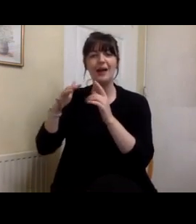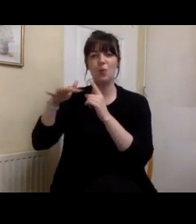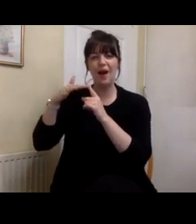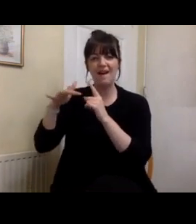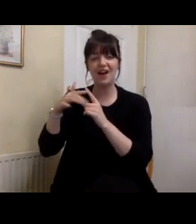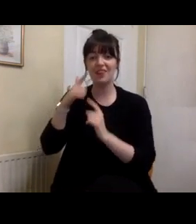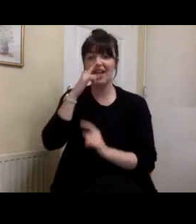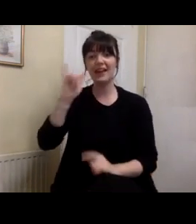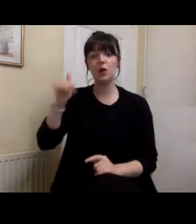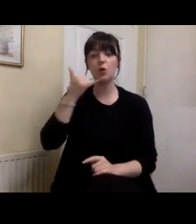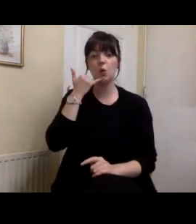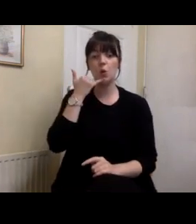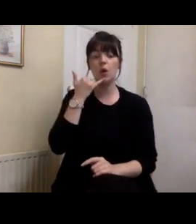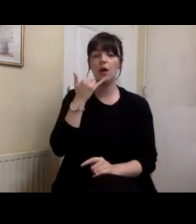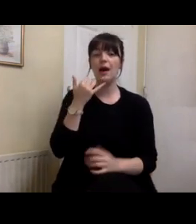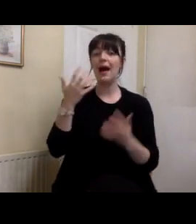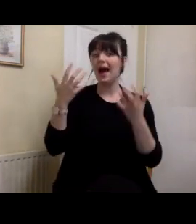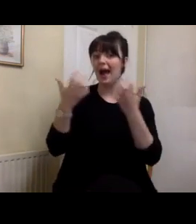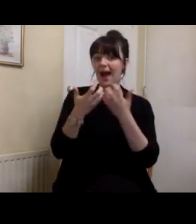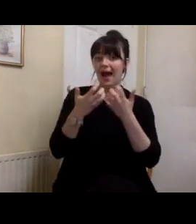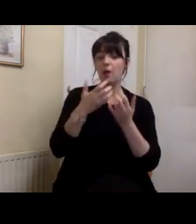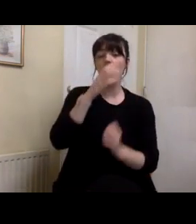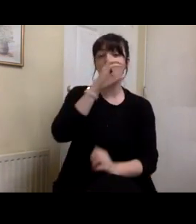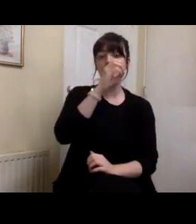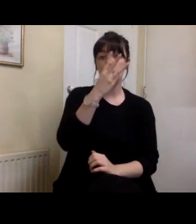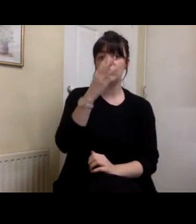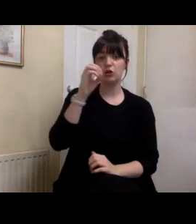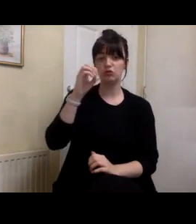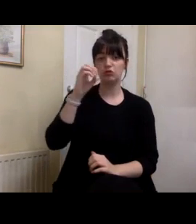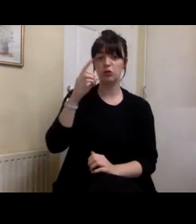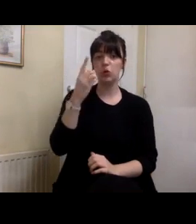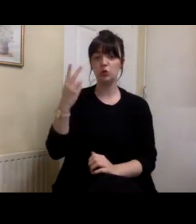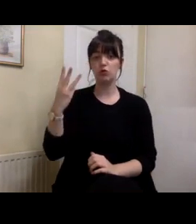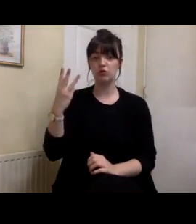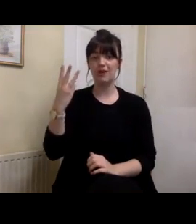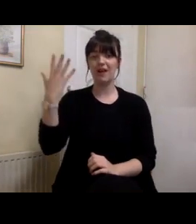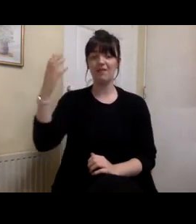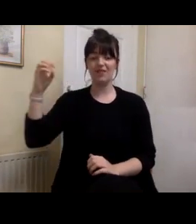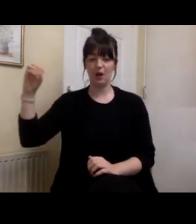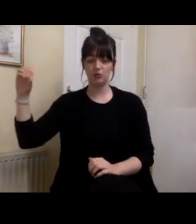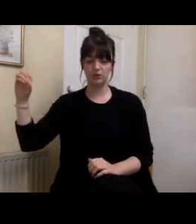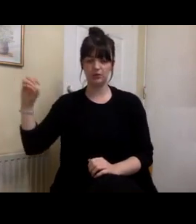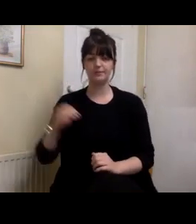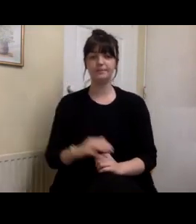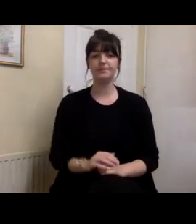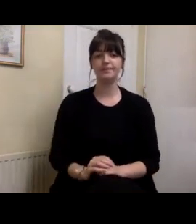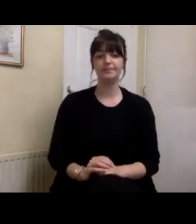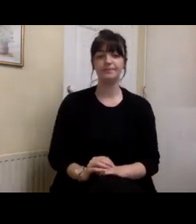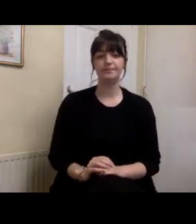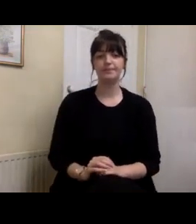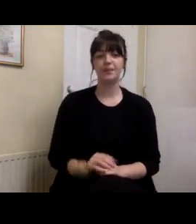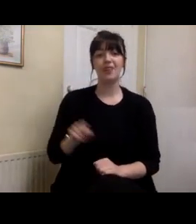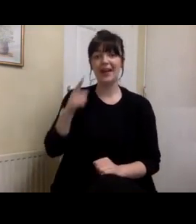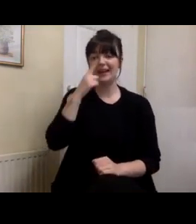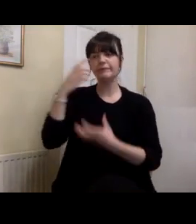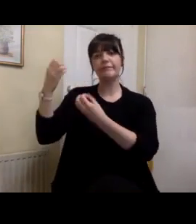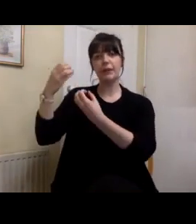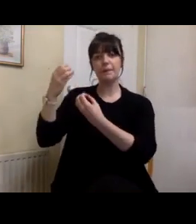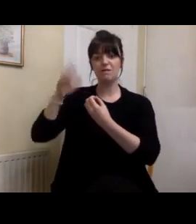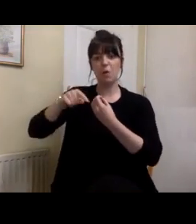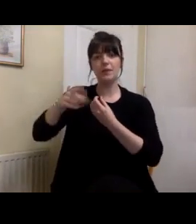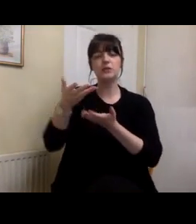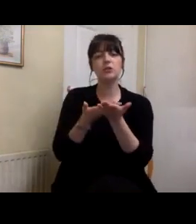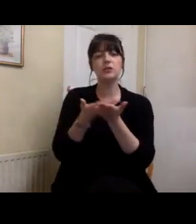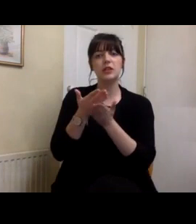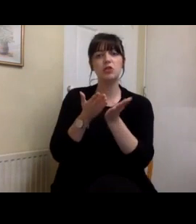on 0300 123 5000 to provide a response to the consultation over the phone.